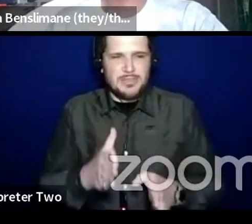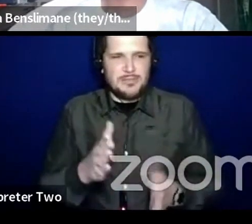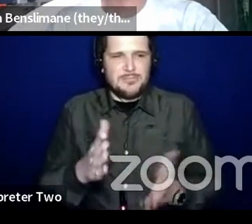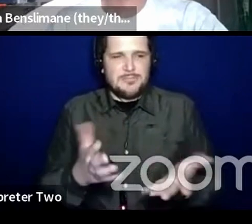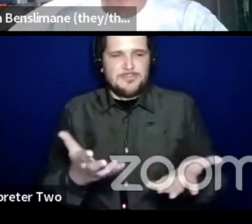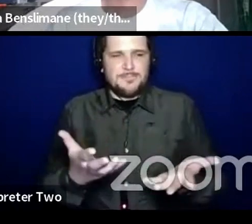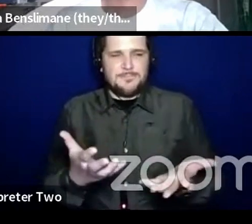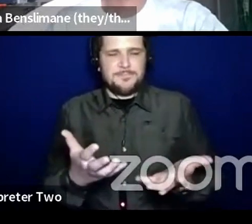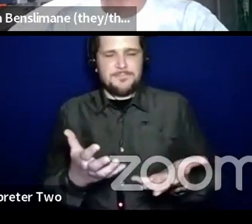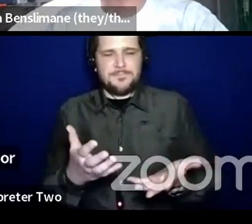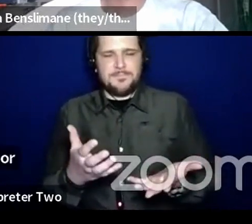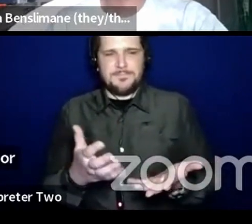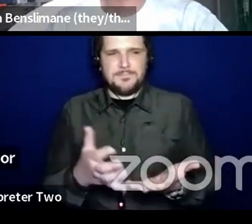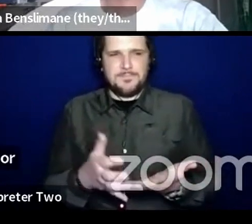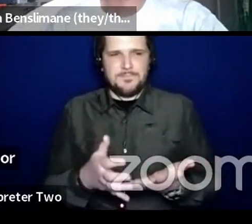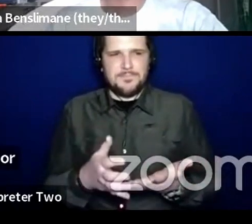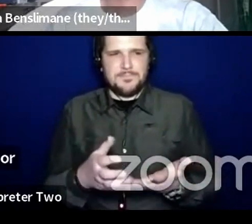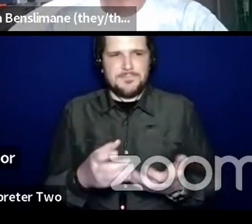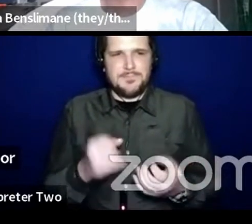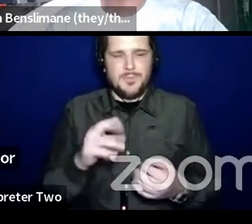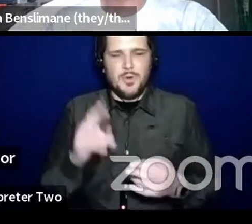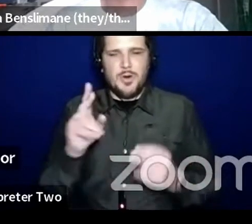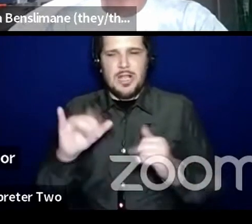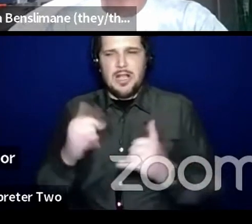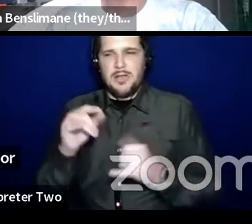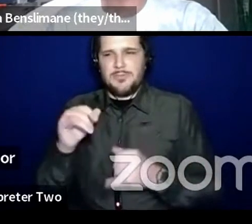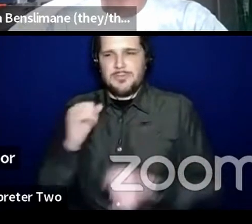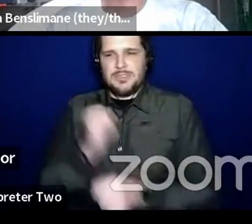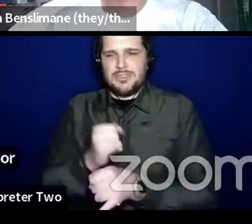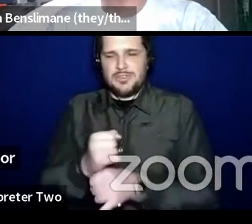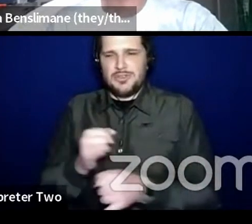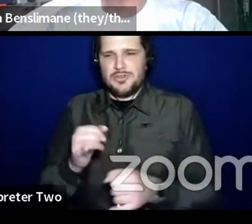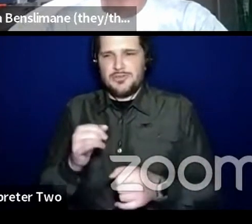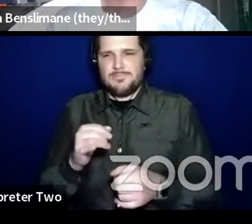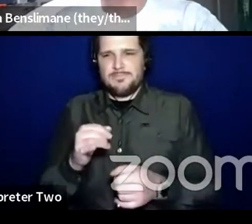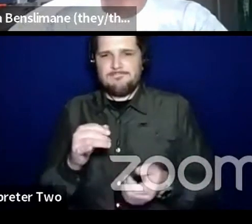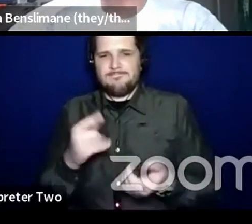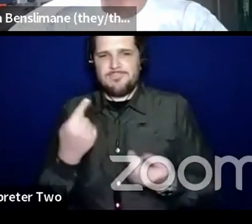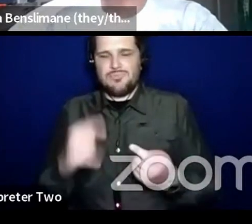which institutions coerce people into having